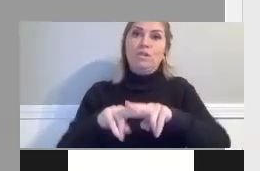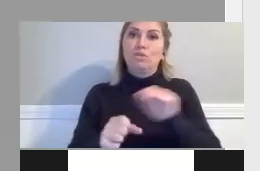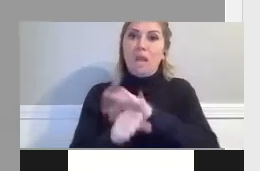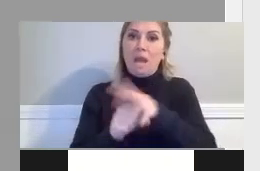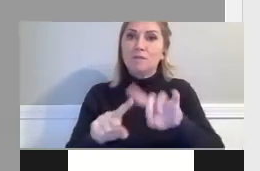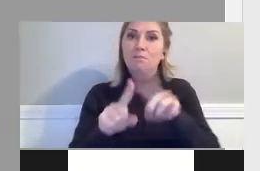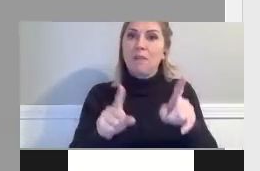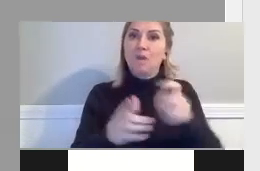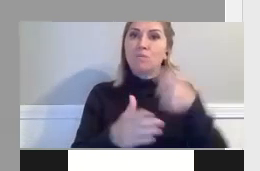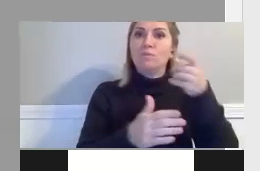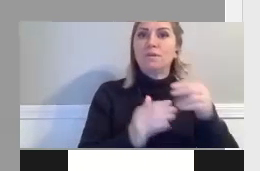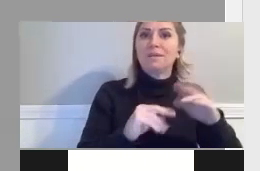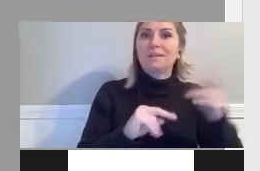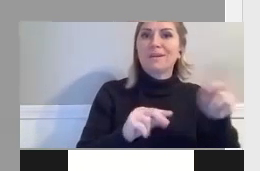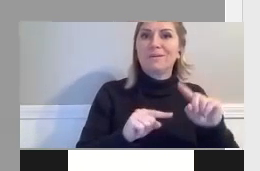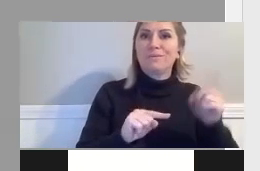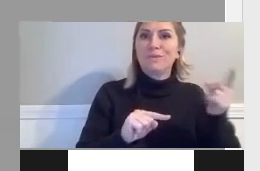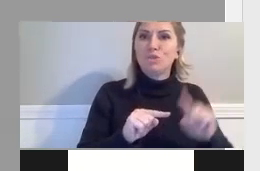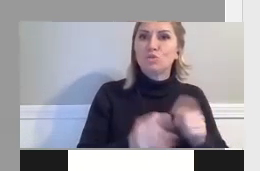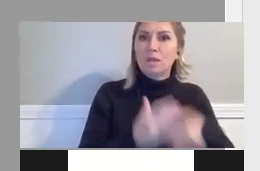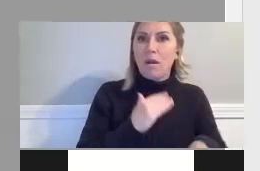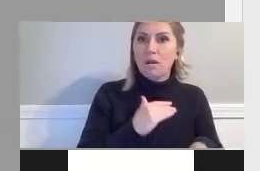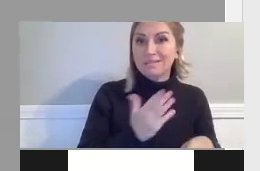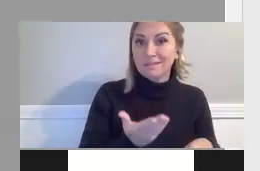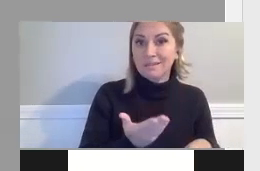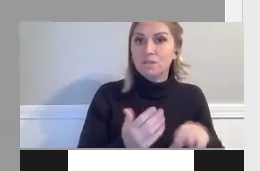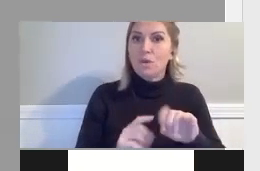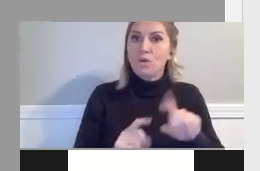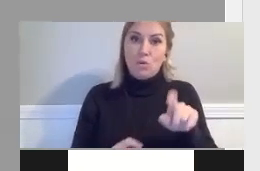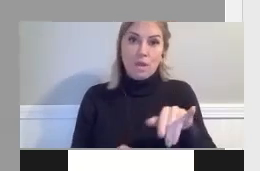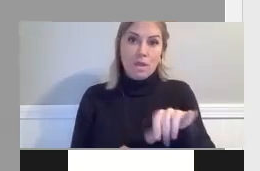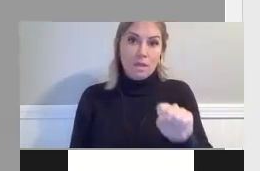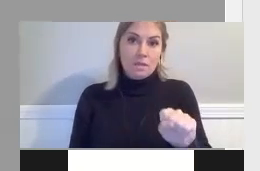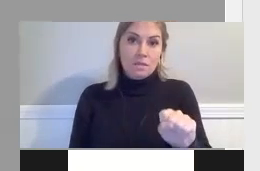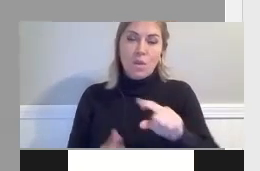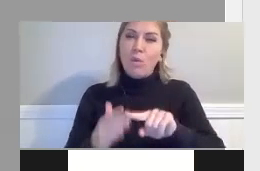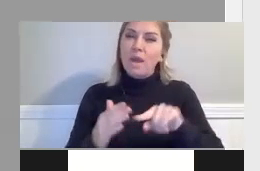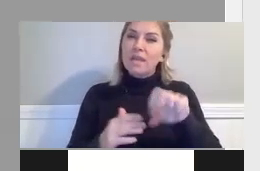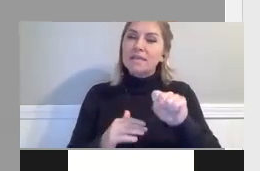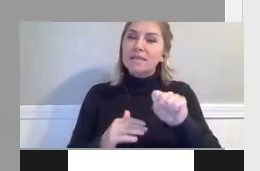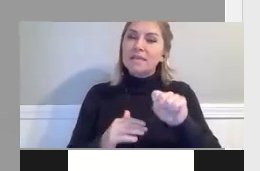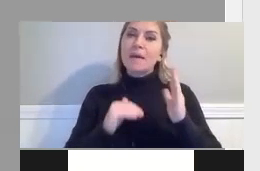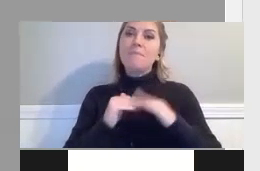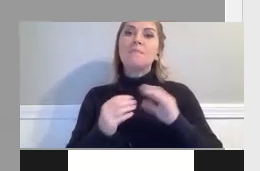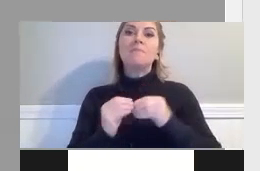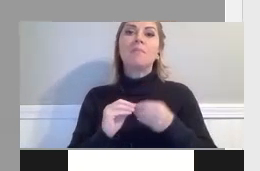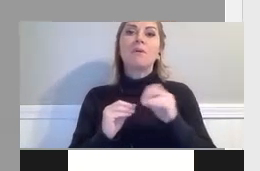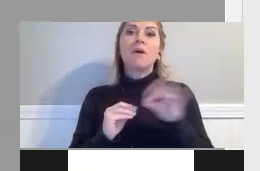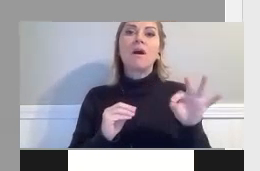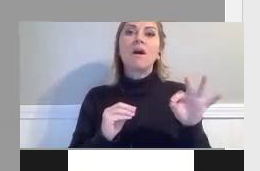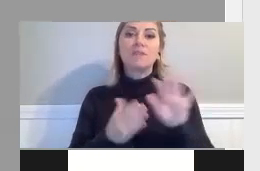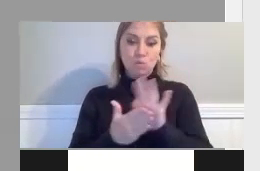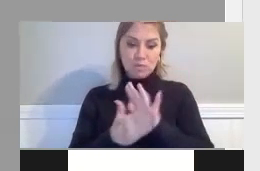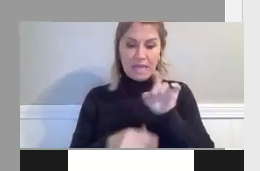right? Okay. So the question is, what is the minimum number of schools needed